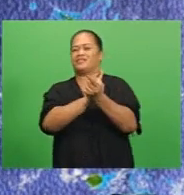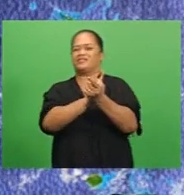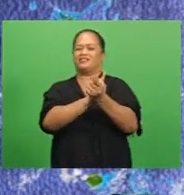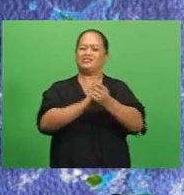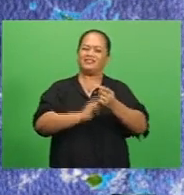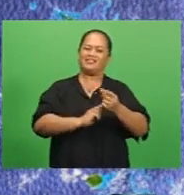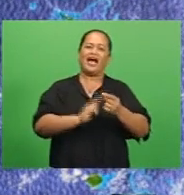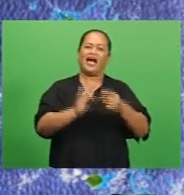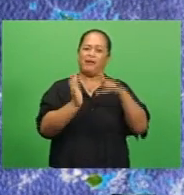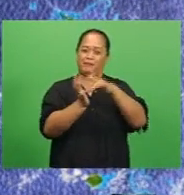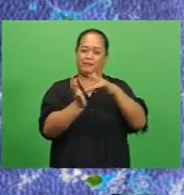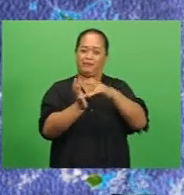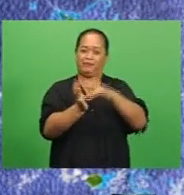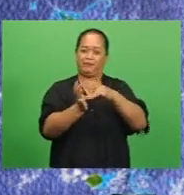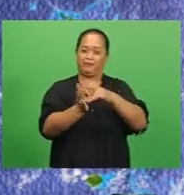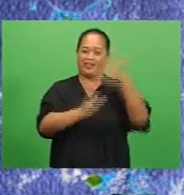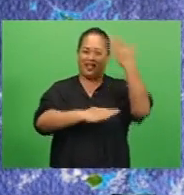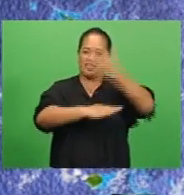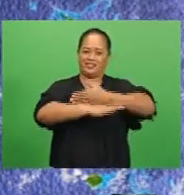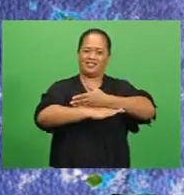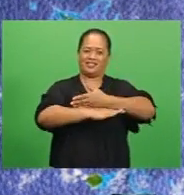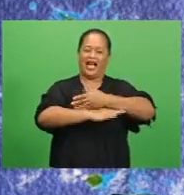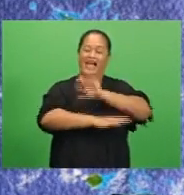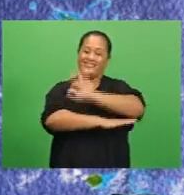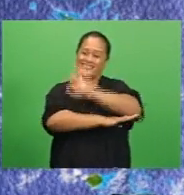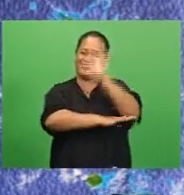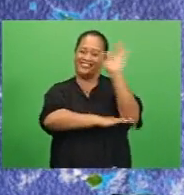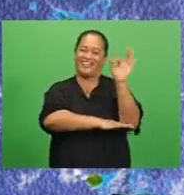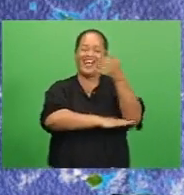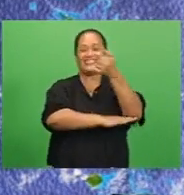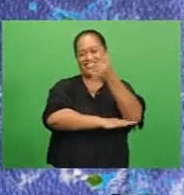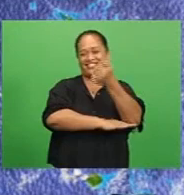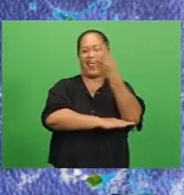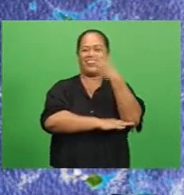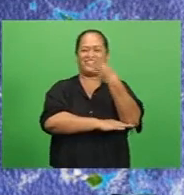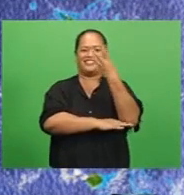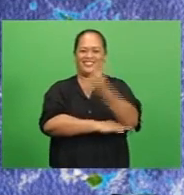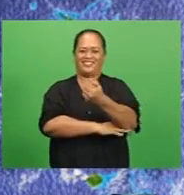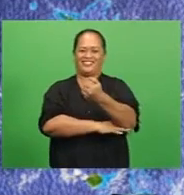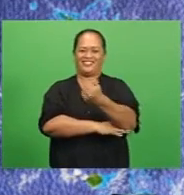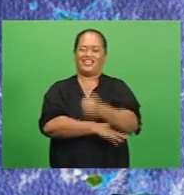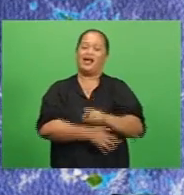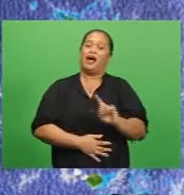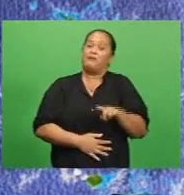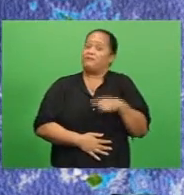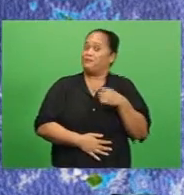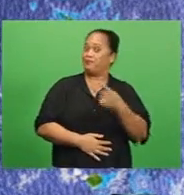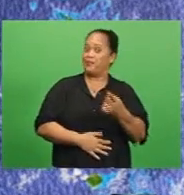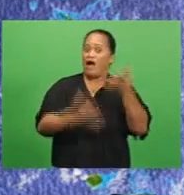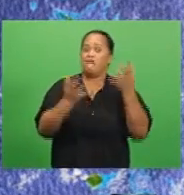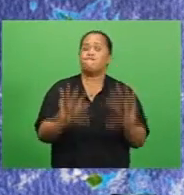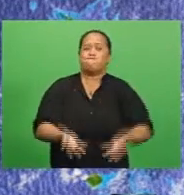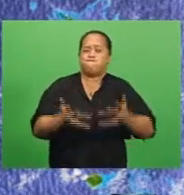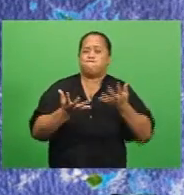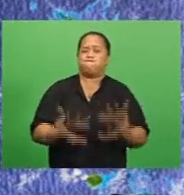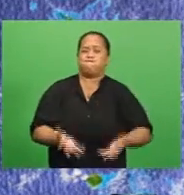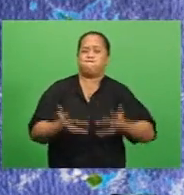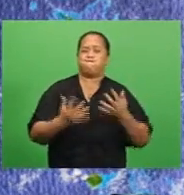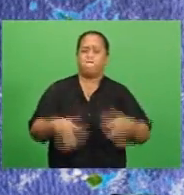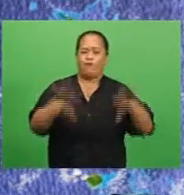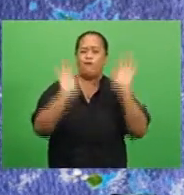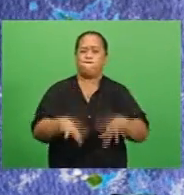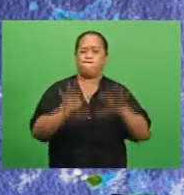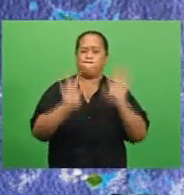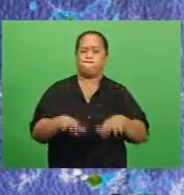morning. Sunrise is at 6:36. Tomorrow may see heavy showers in the west and north as a low pressure trough